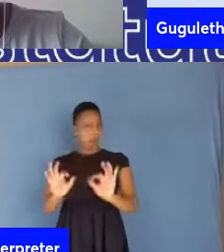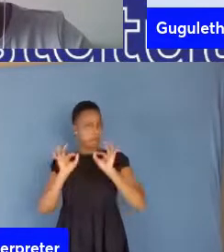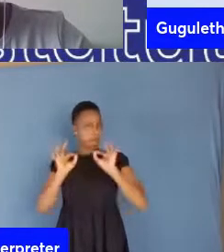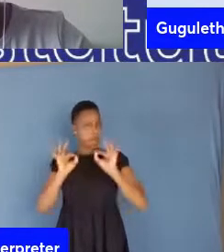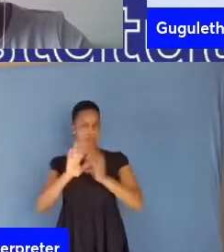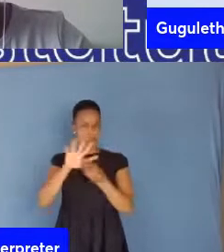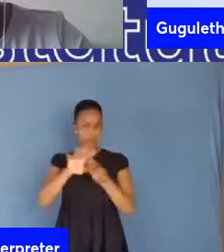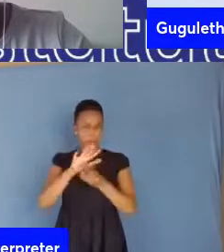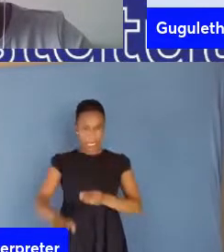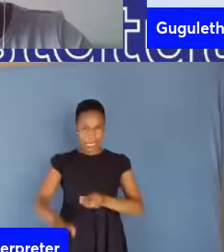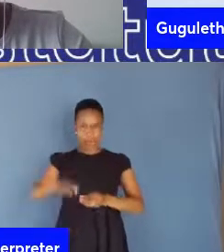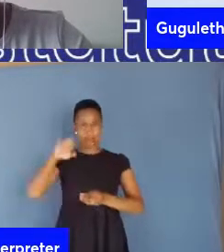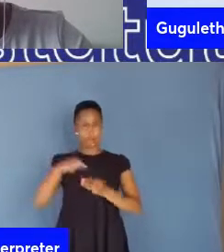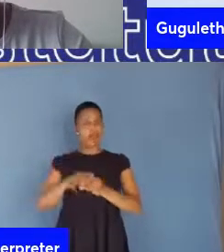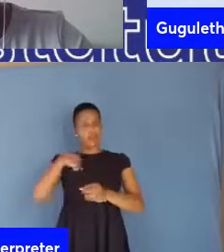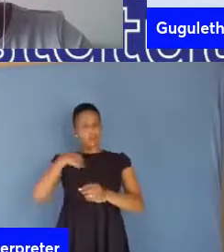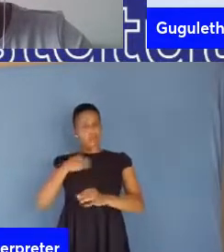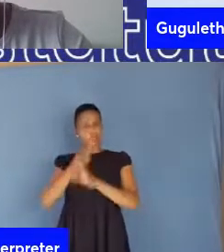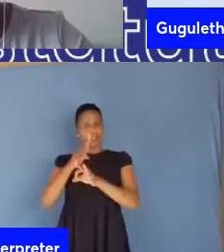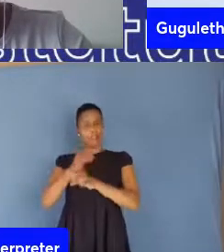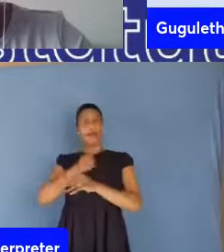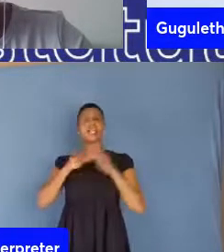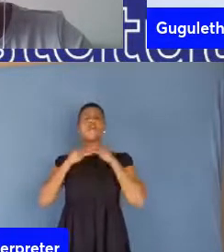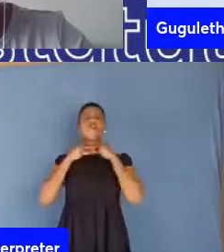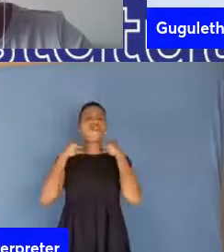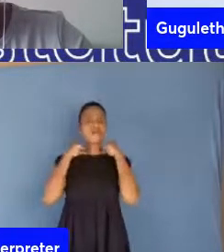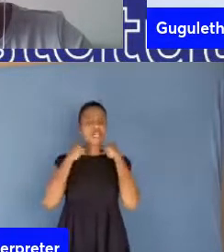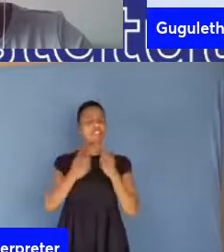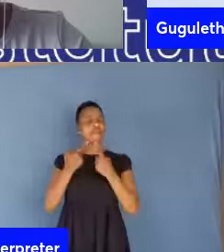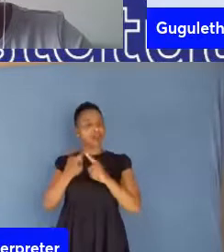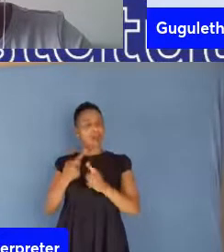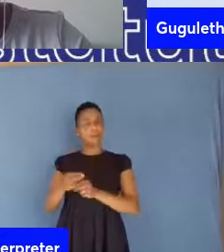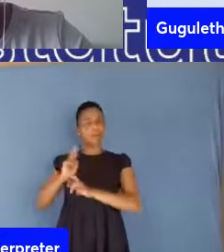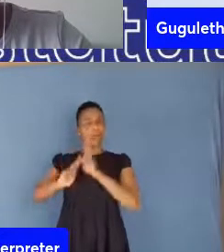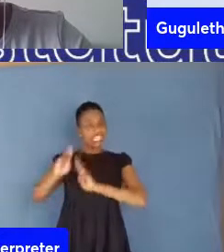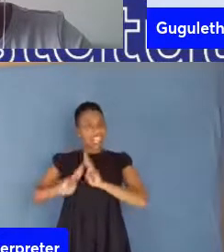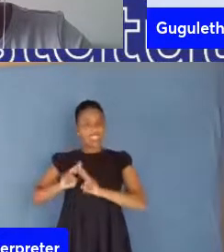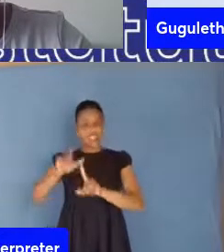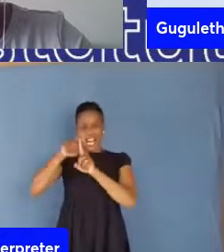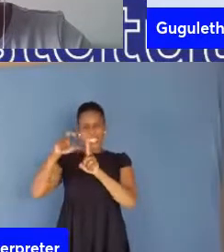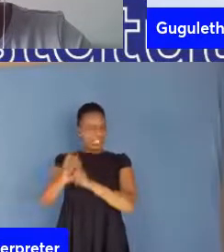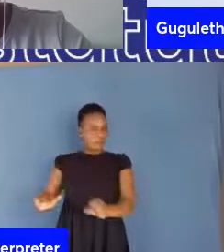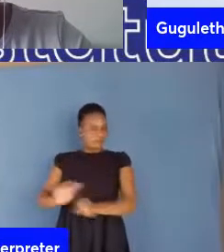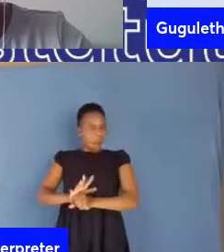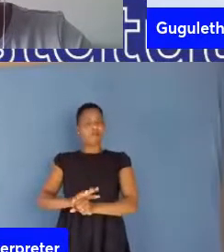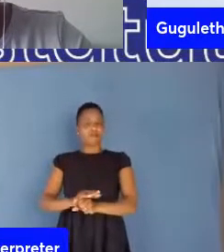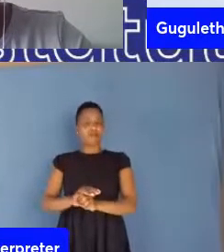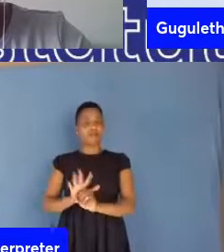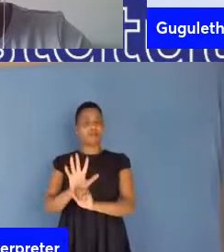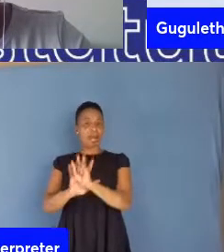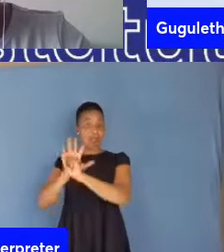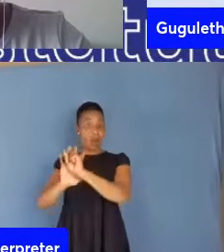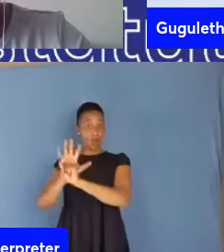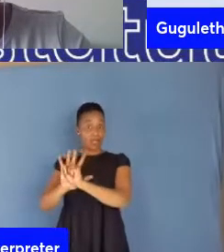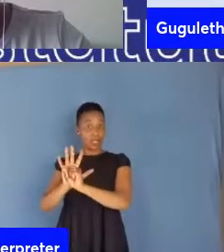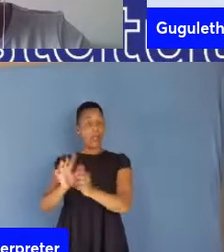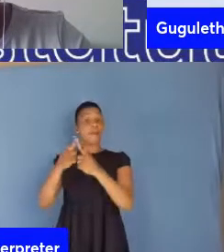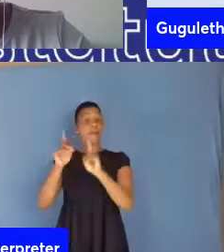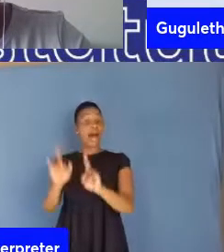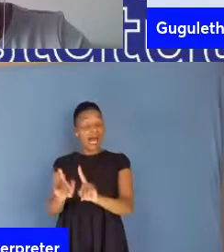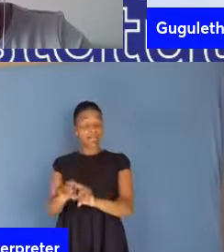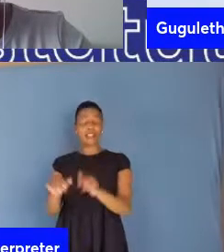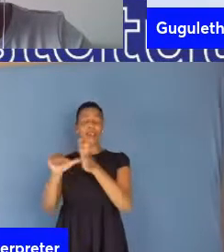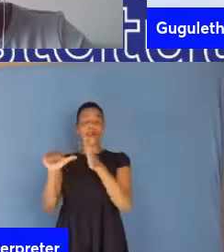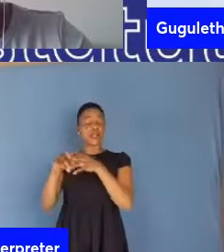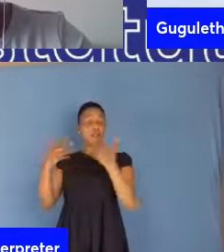grew up in a very religious family background, very cultured background. But what mattered for me the most